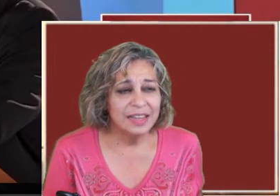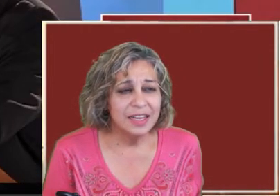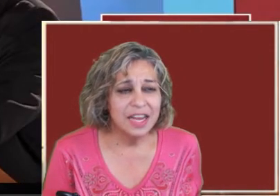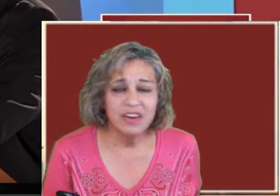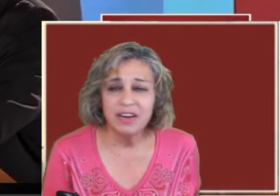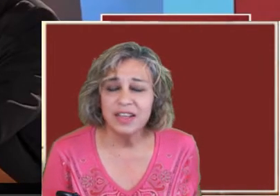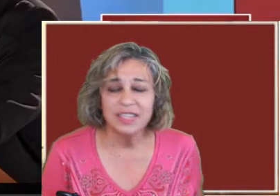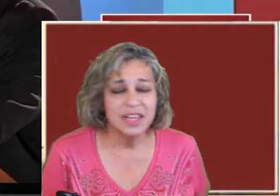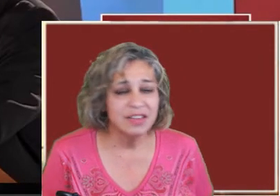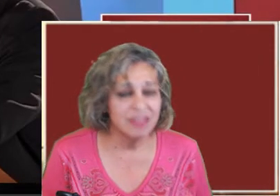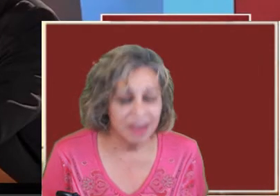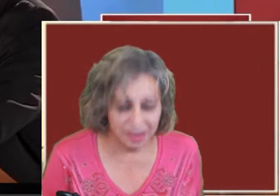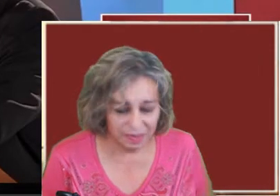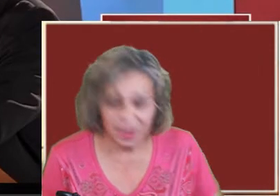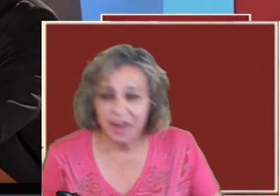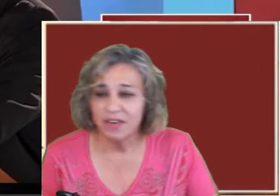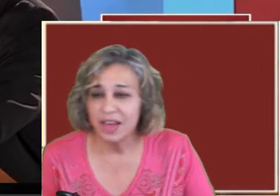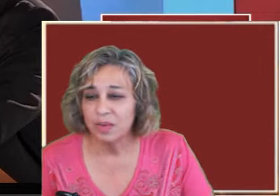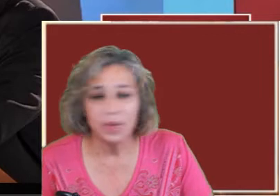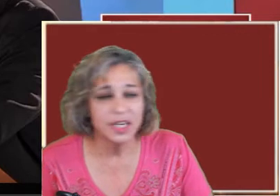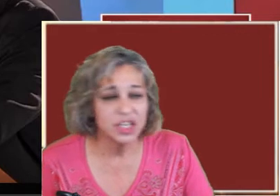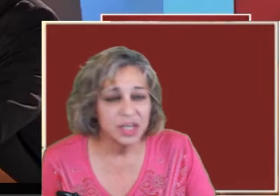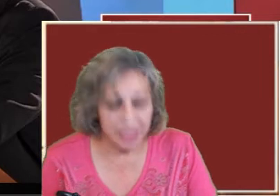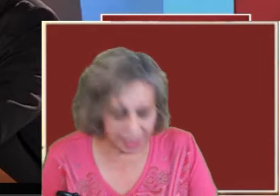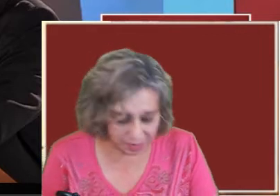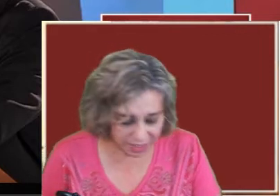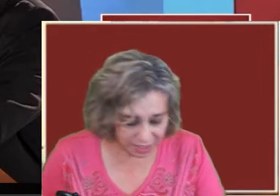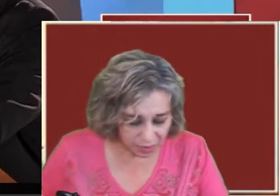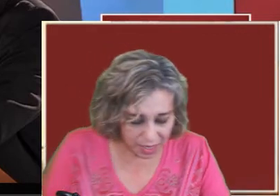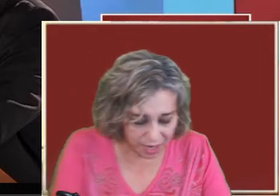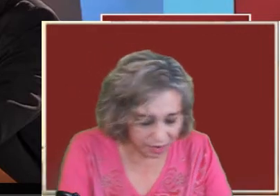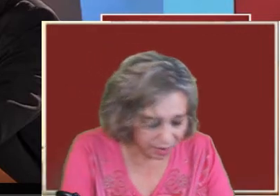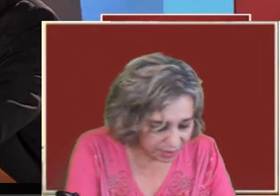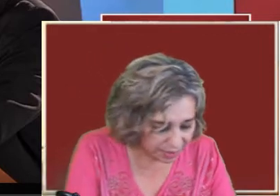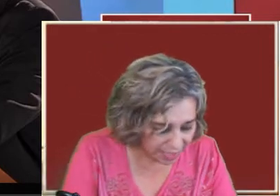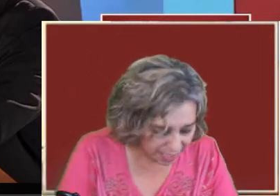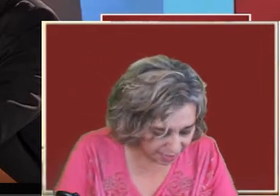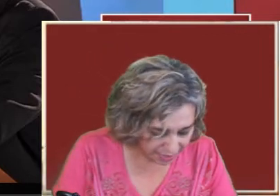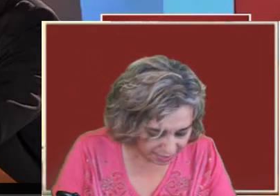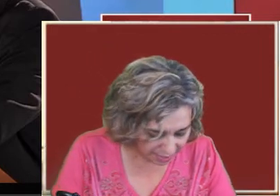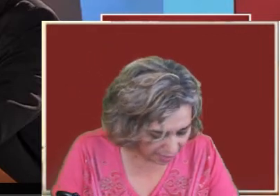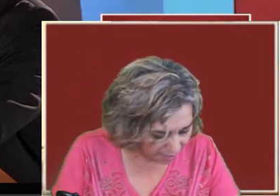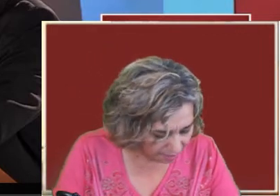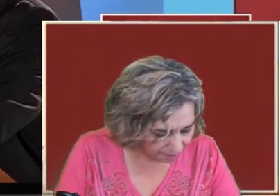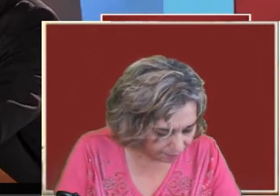And then here is another area, which, let me see, what area was that?